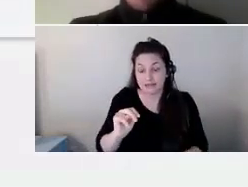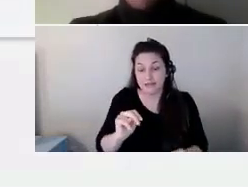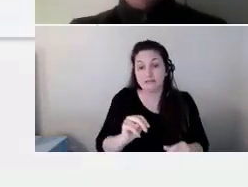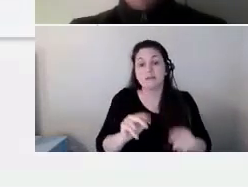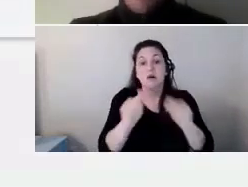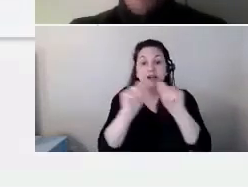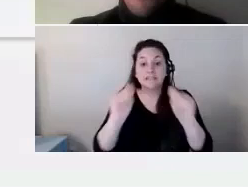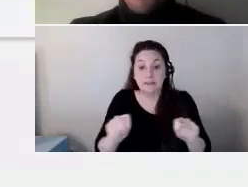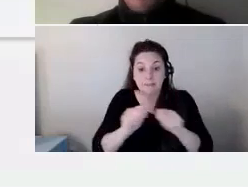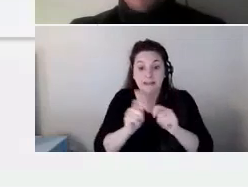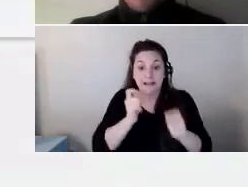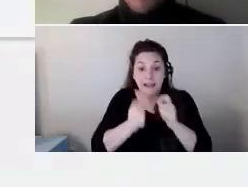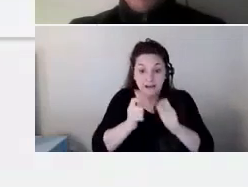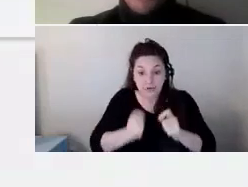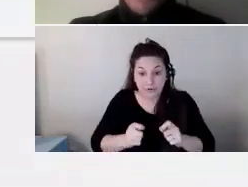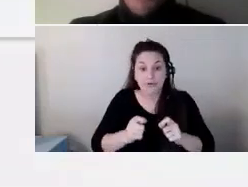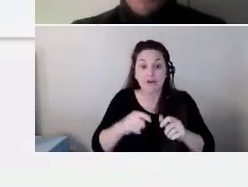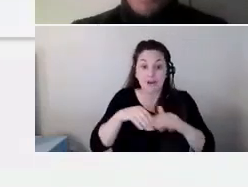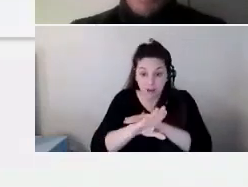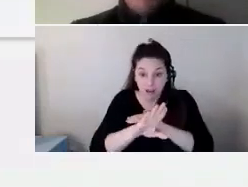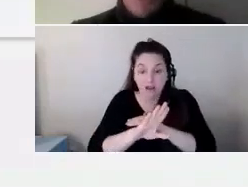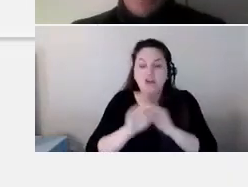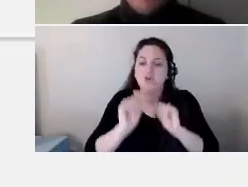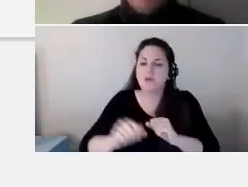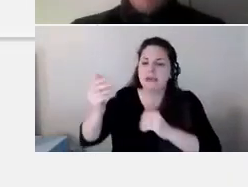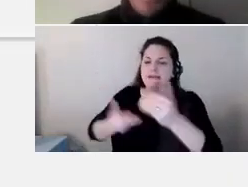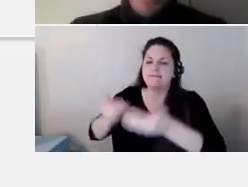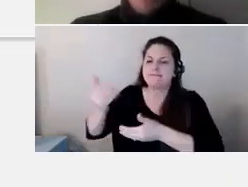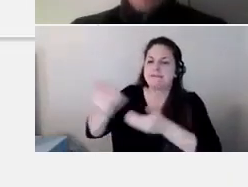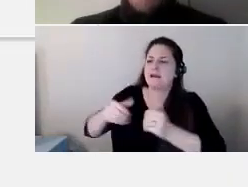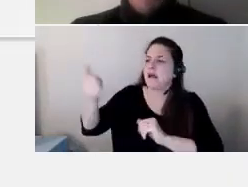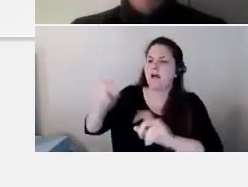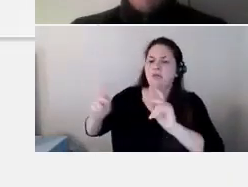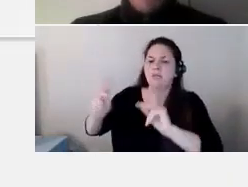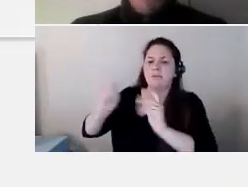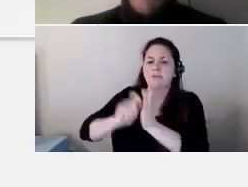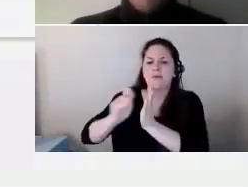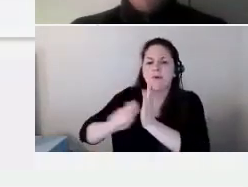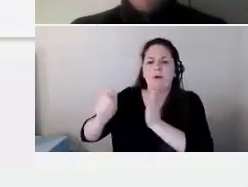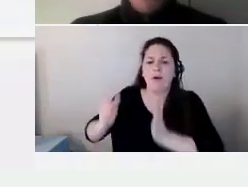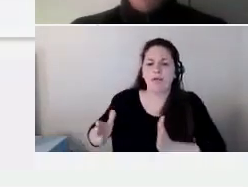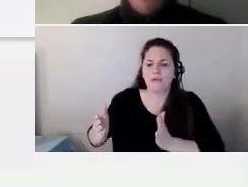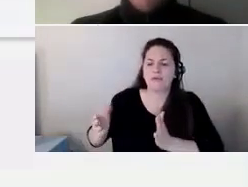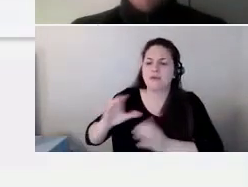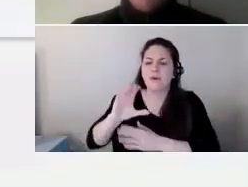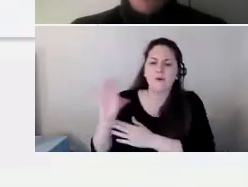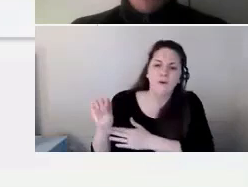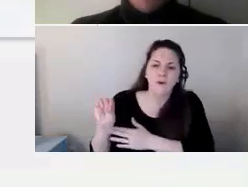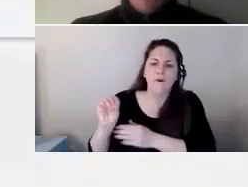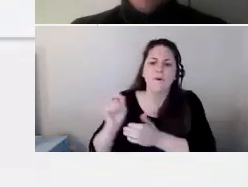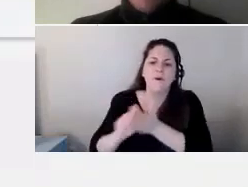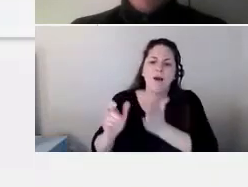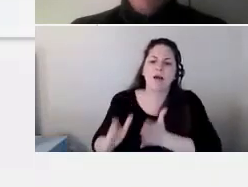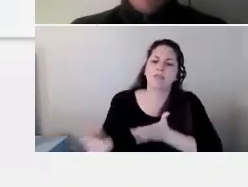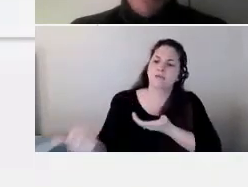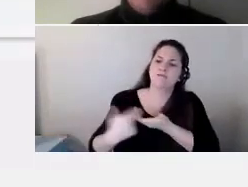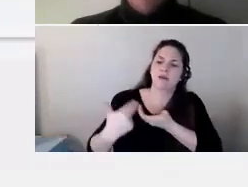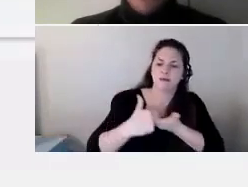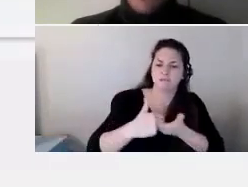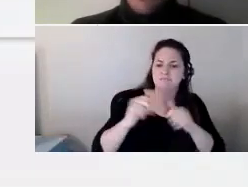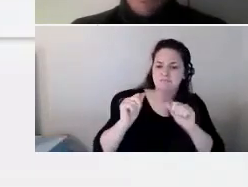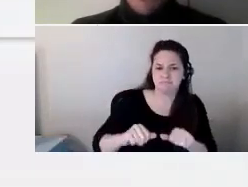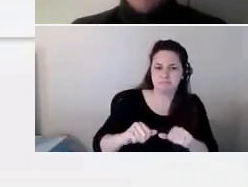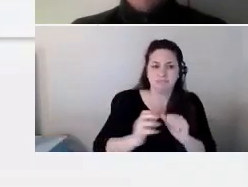ability to invite co-authors. So don't worry about that. And at the bottom of the letter of invitation, well, you